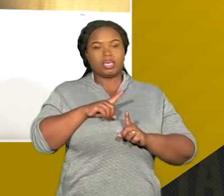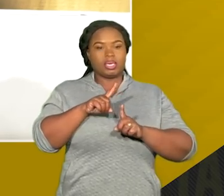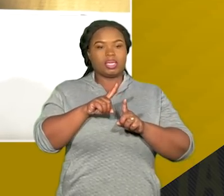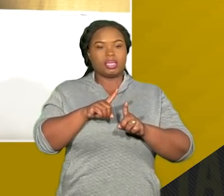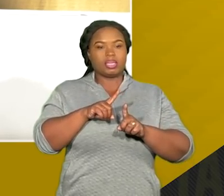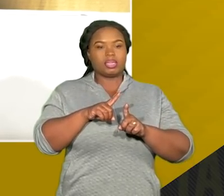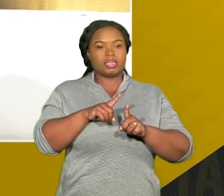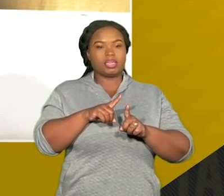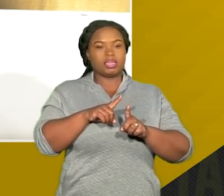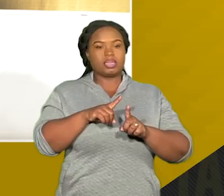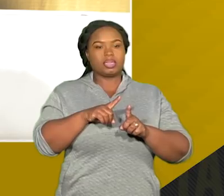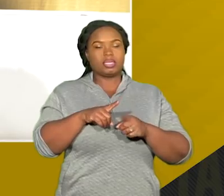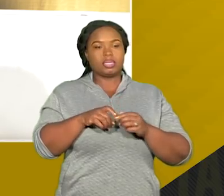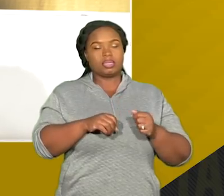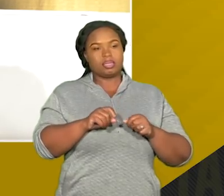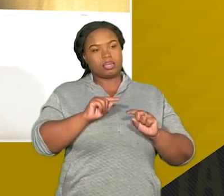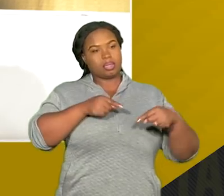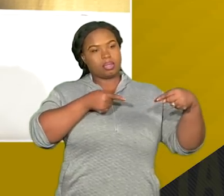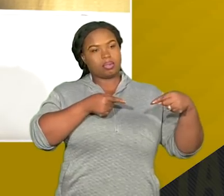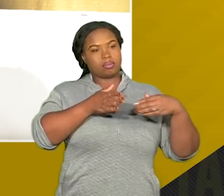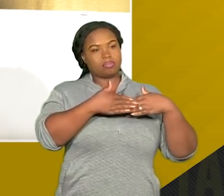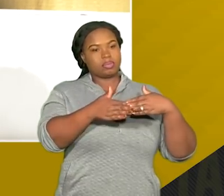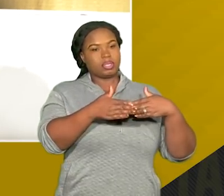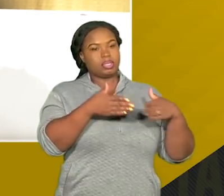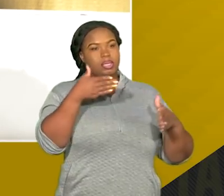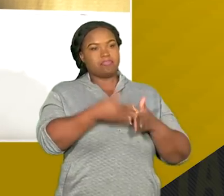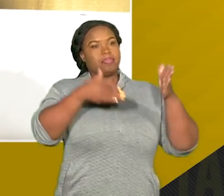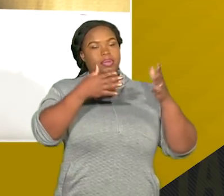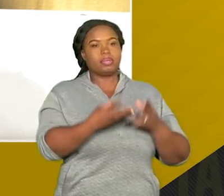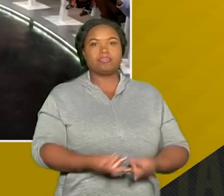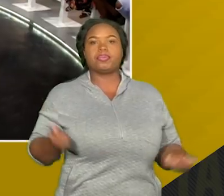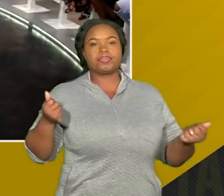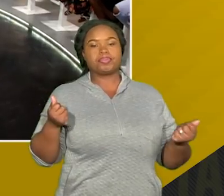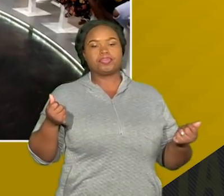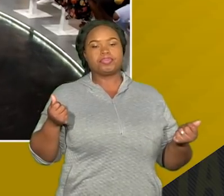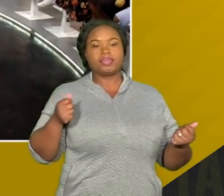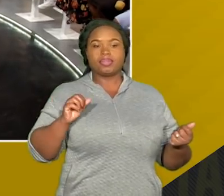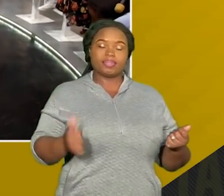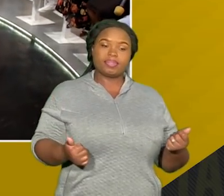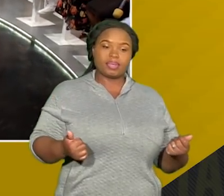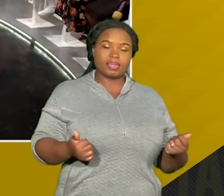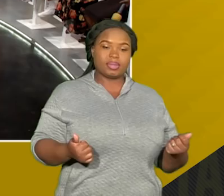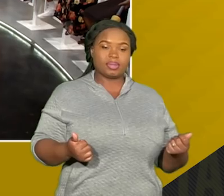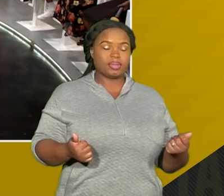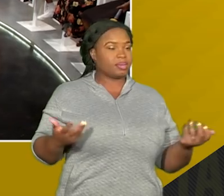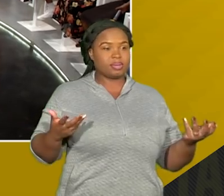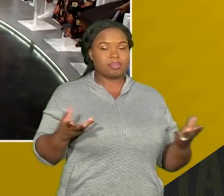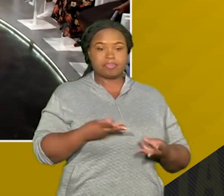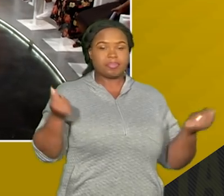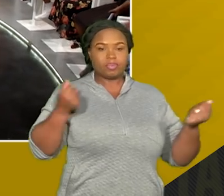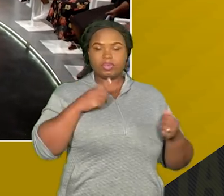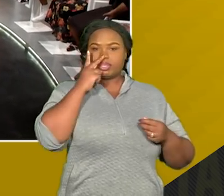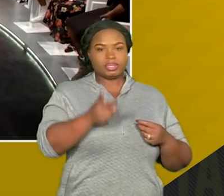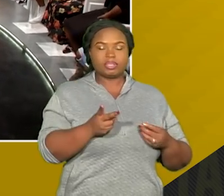chaisa, Trataya front deposit, and Yamalala from there on our eyes, and Yamalala, the five